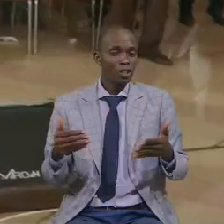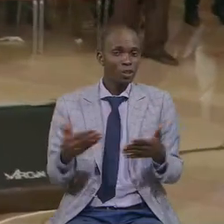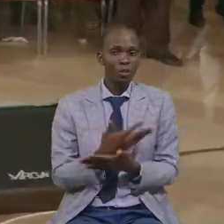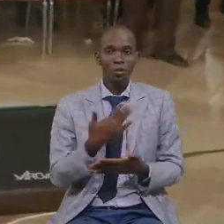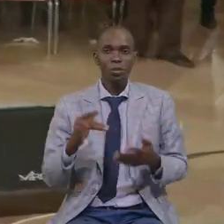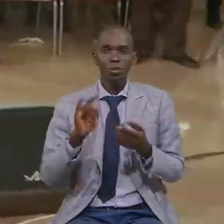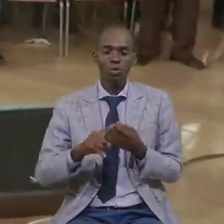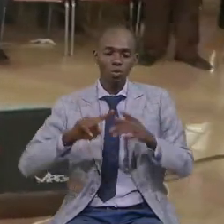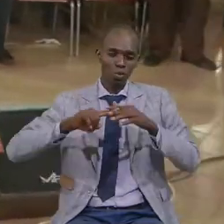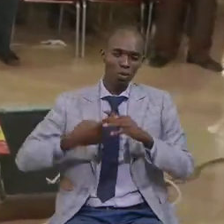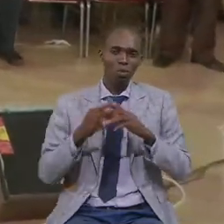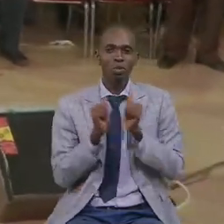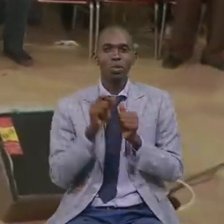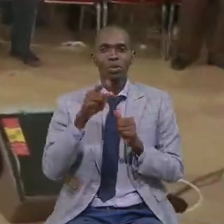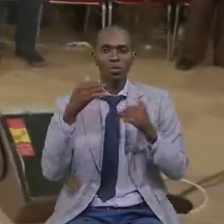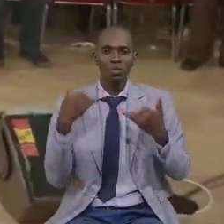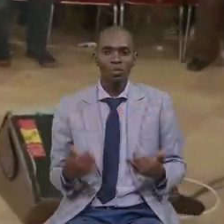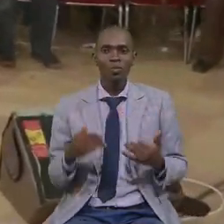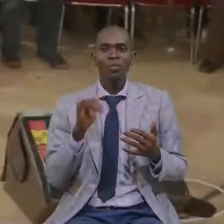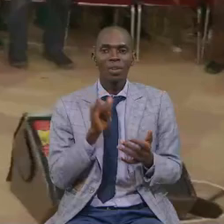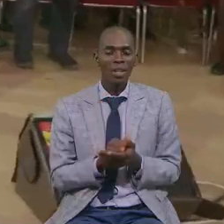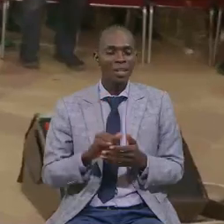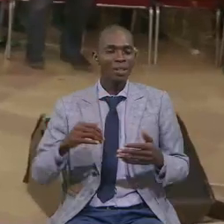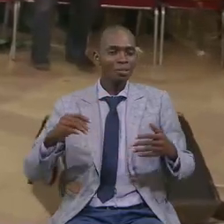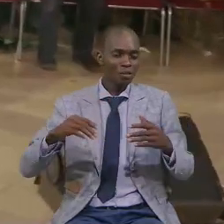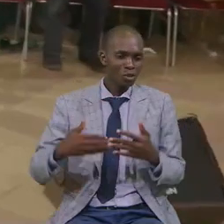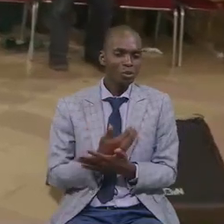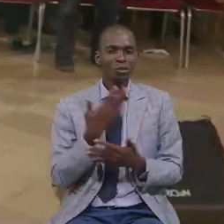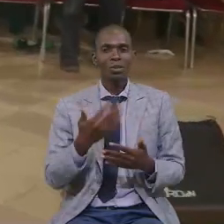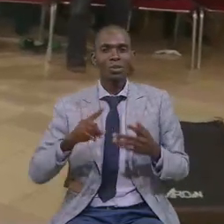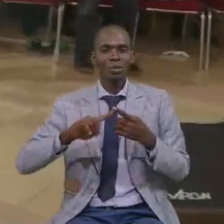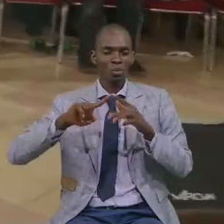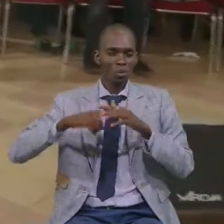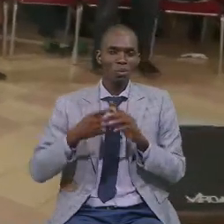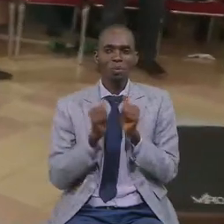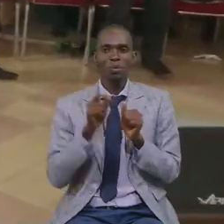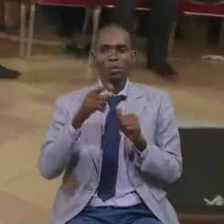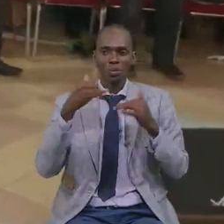begin right now. That new scene to begin right now.